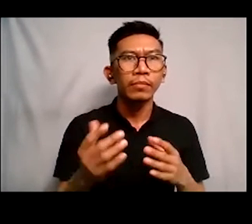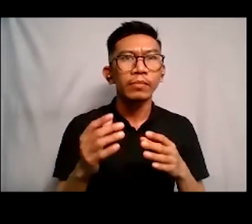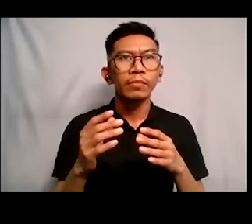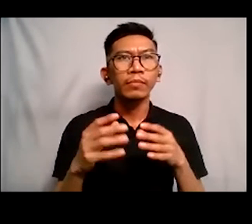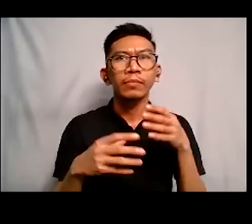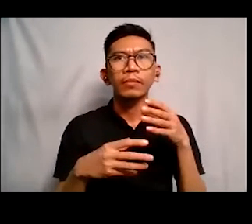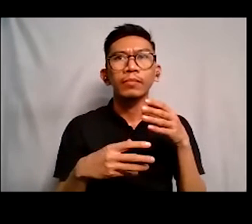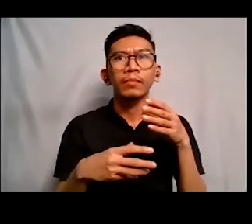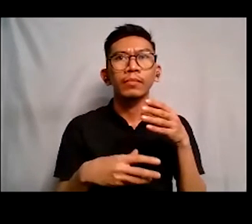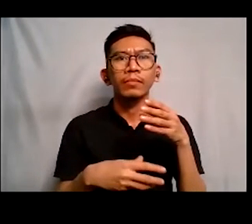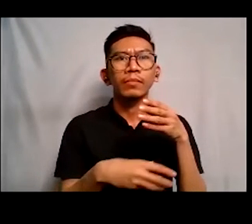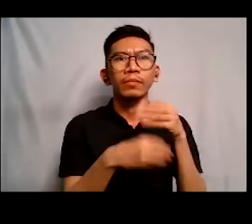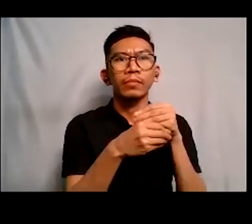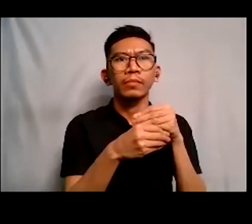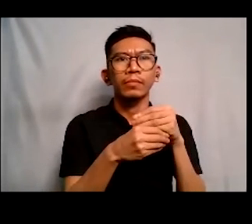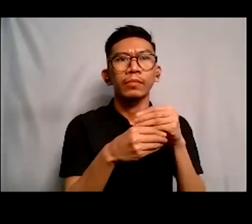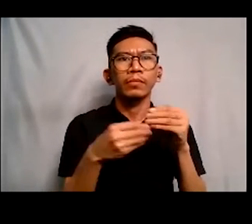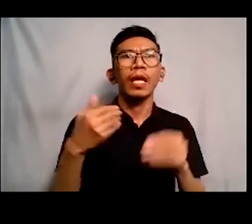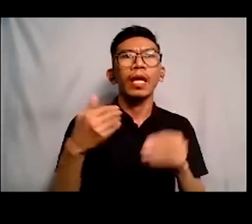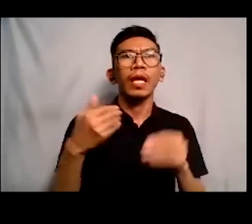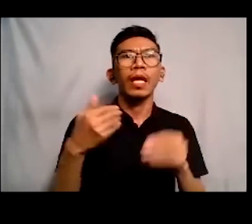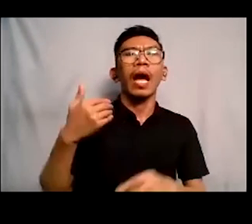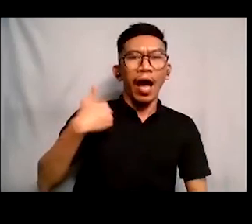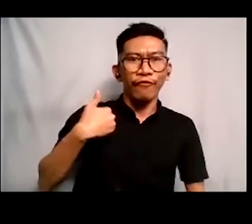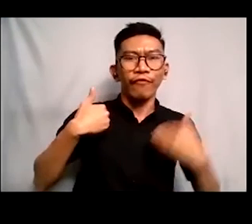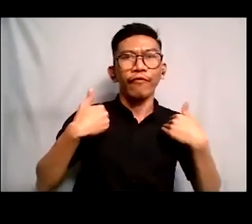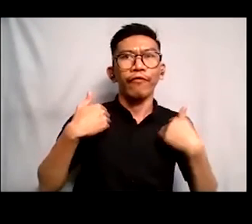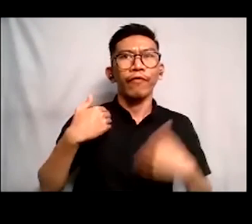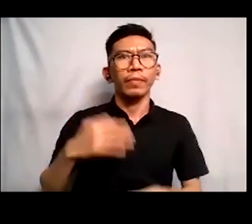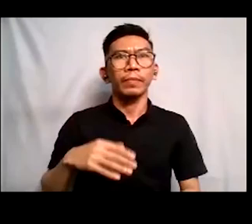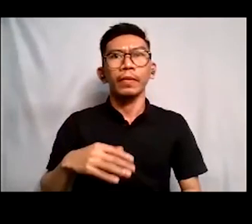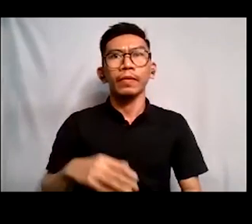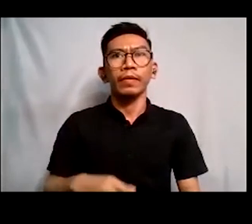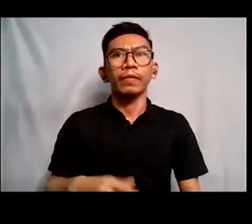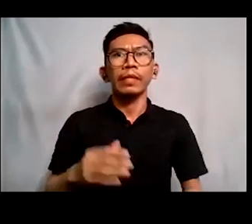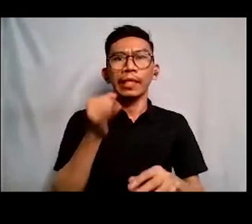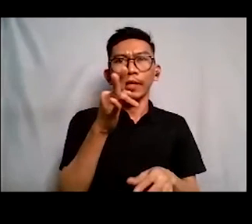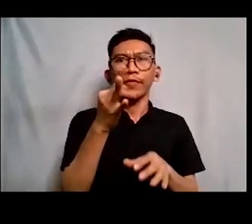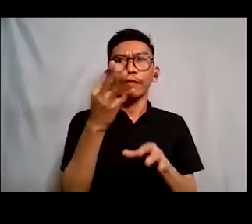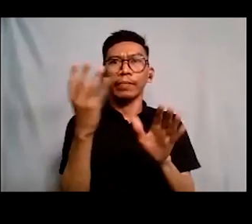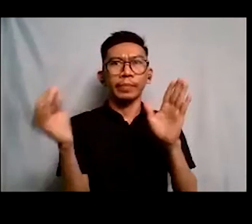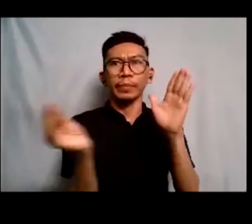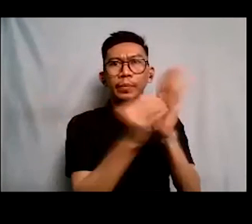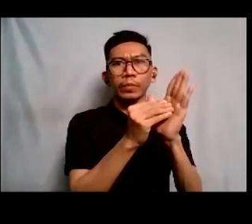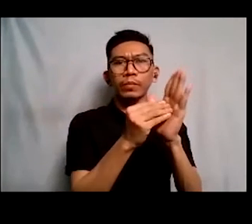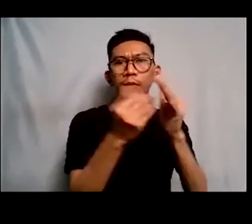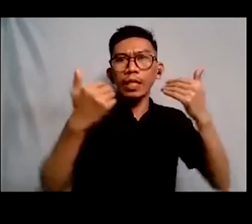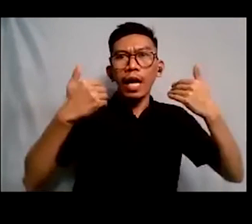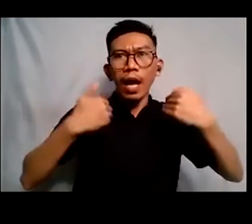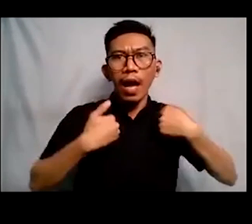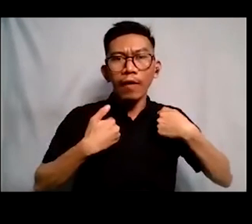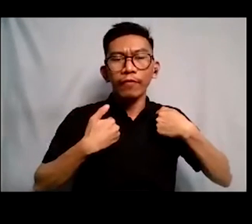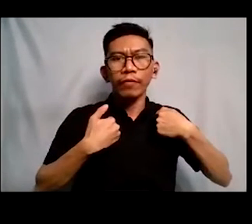Yeah. Now, if we add have, What is the subject of the